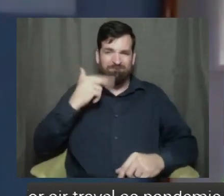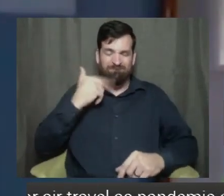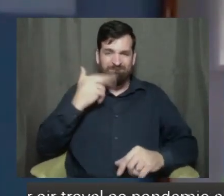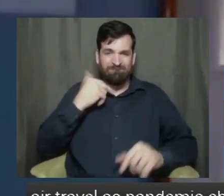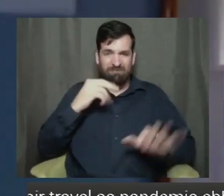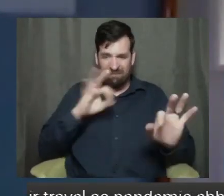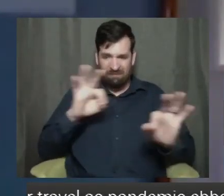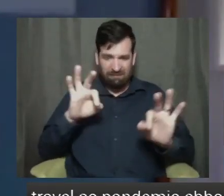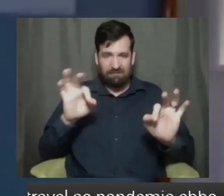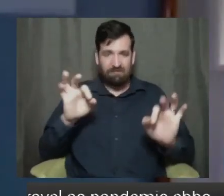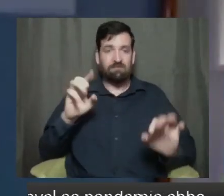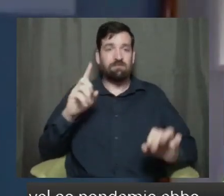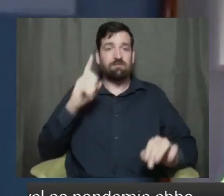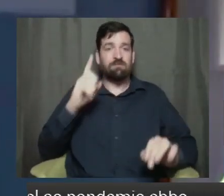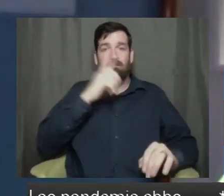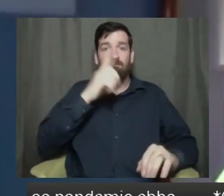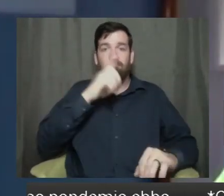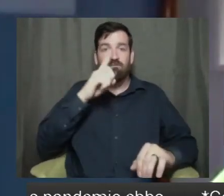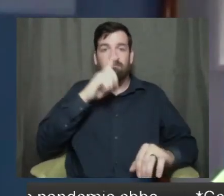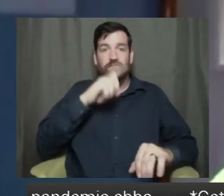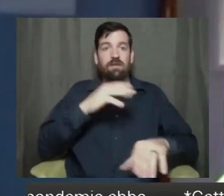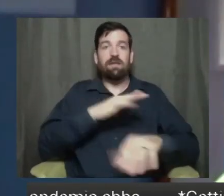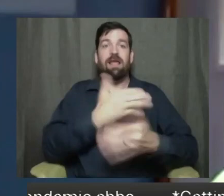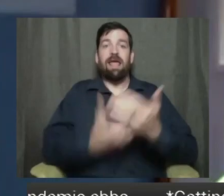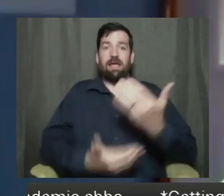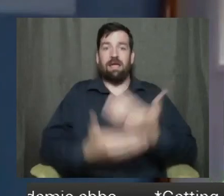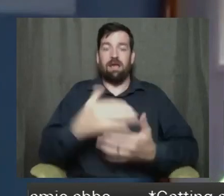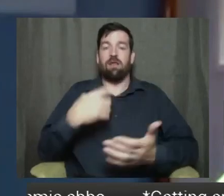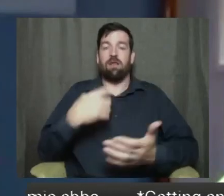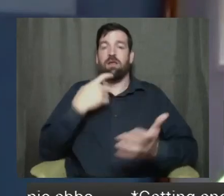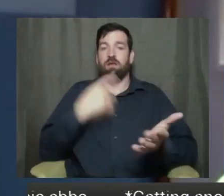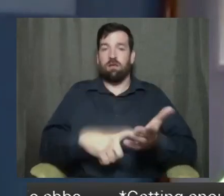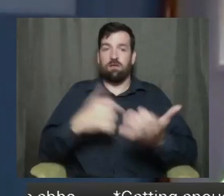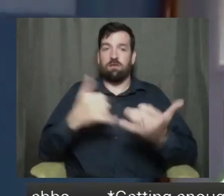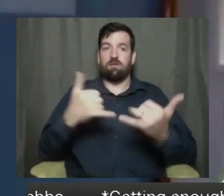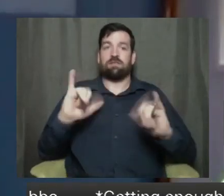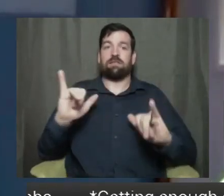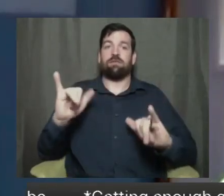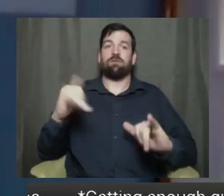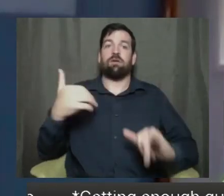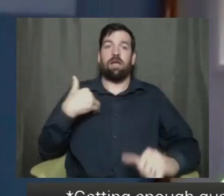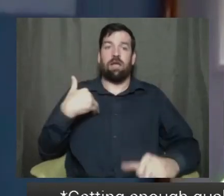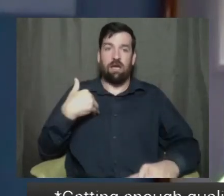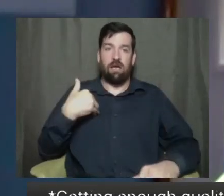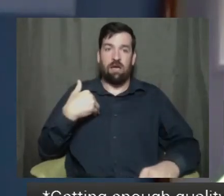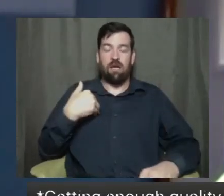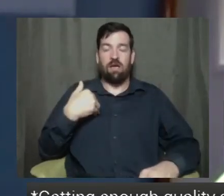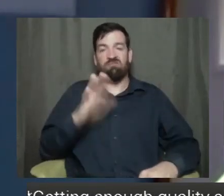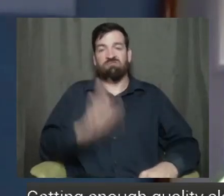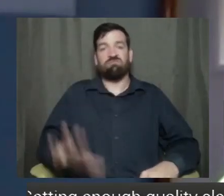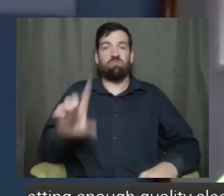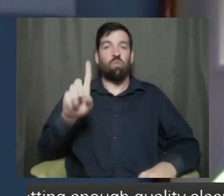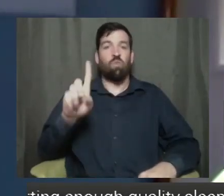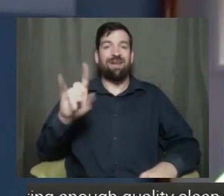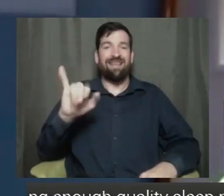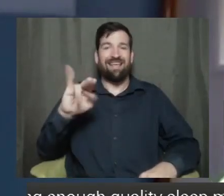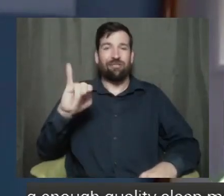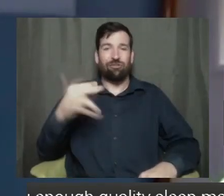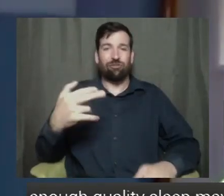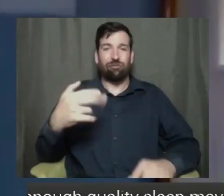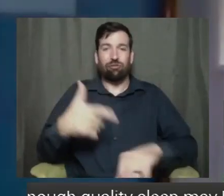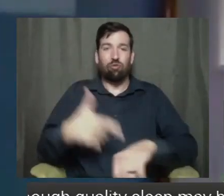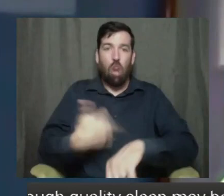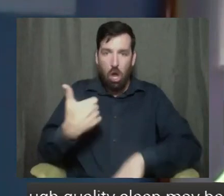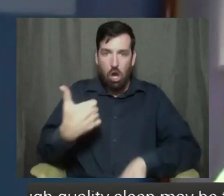prosthetic hand. And they discovered that I still had about an inch too long on my ulna. So they